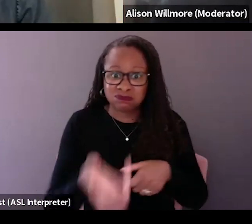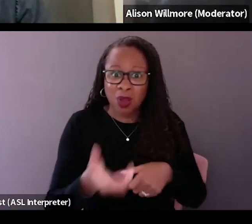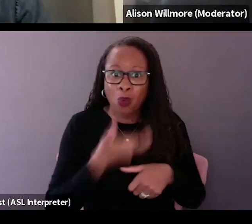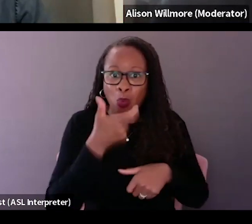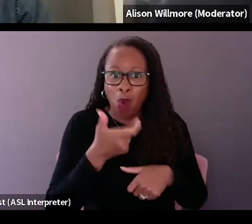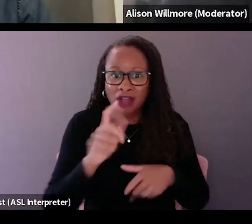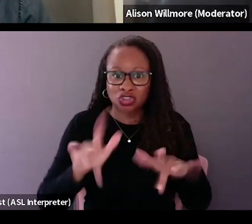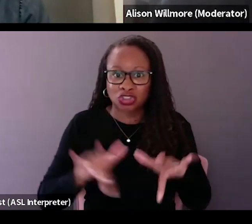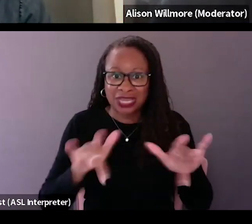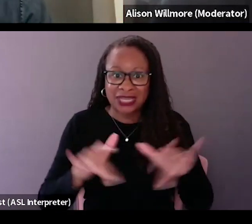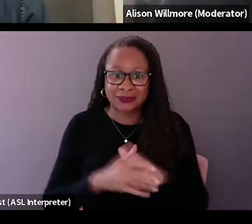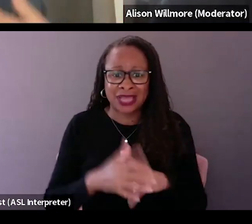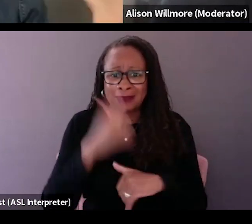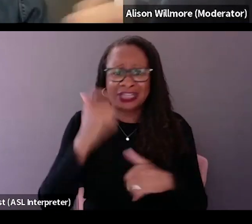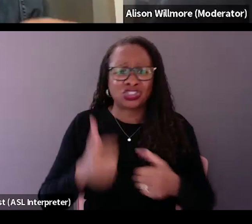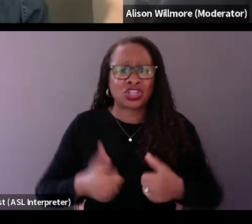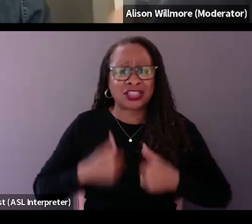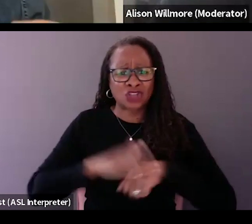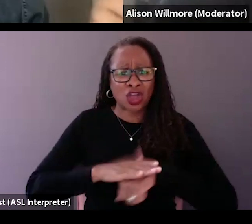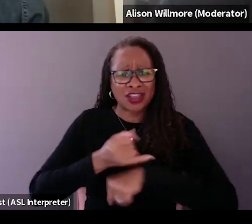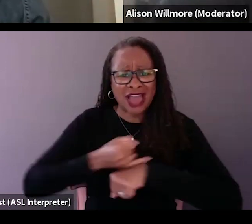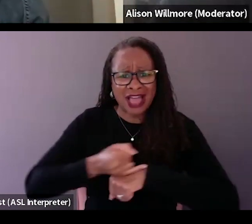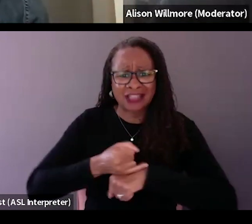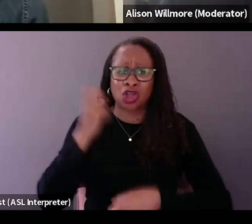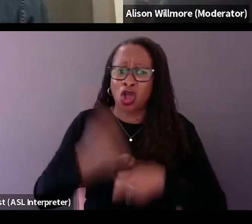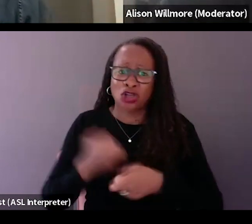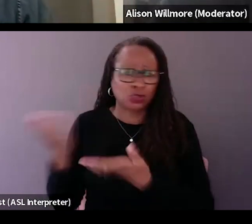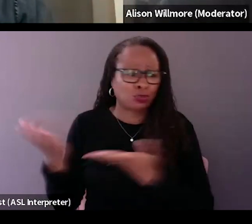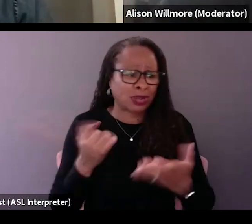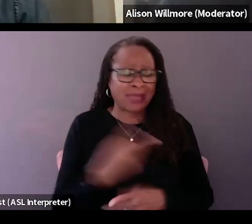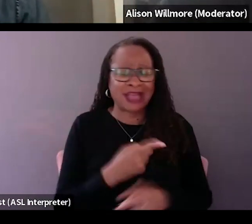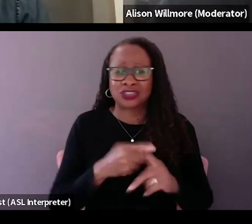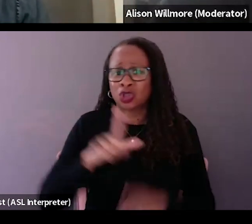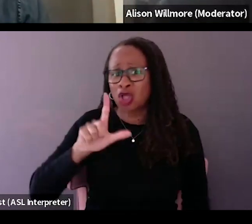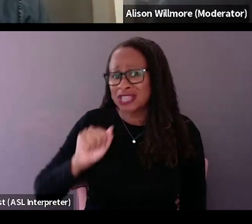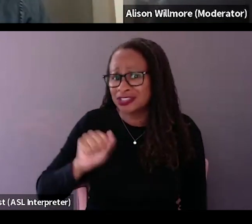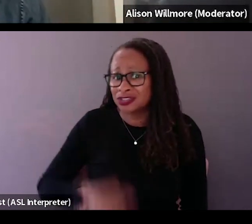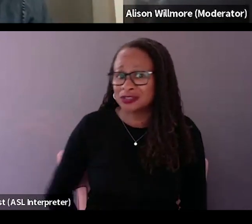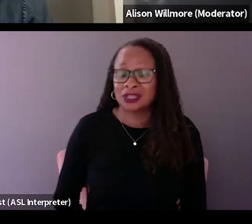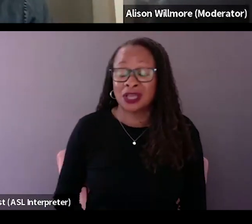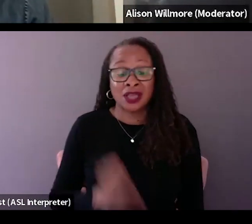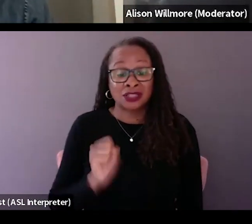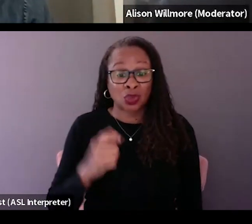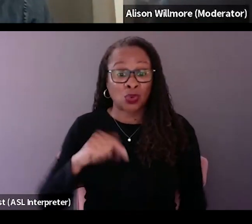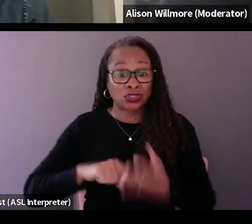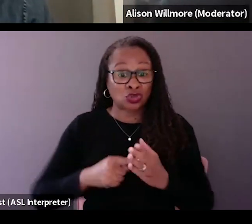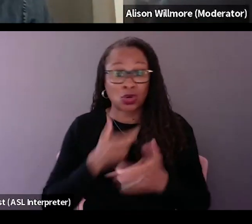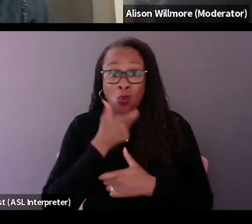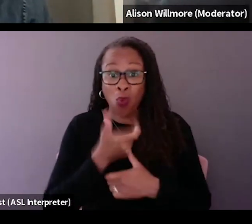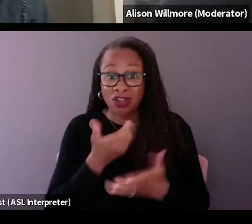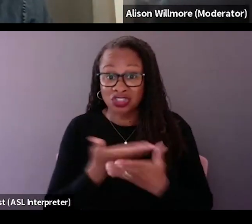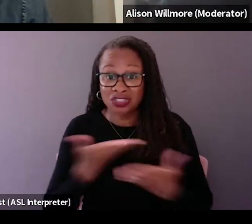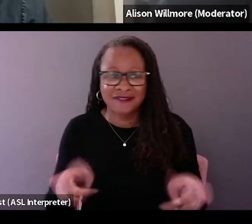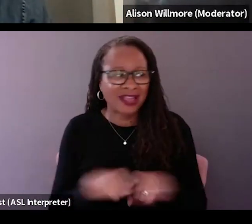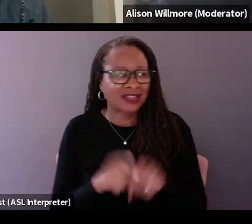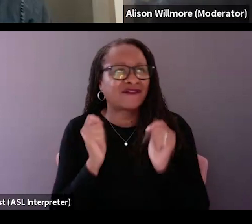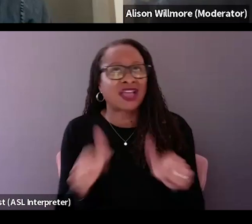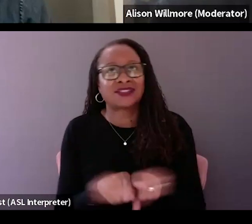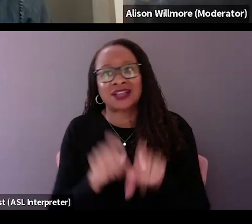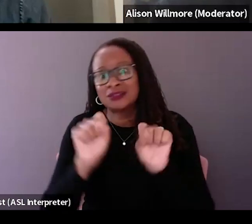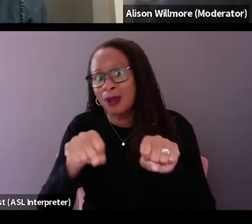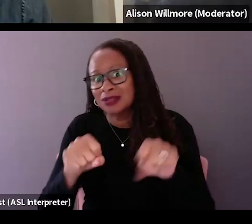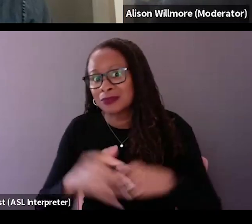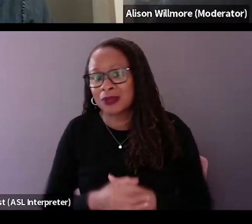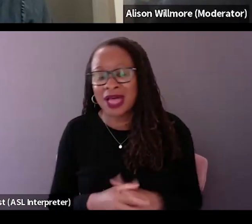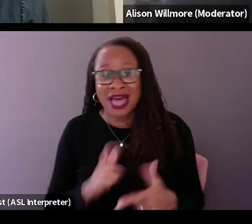back to Los Angeles. And so we just started watching stuff as fast as possible. And then Pamela would wander in and she was